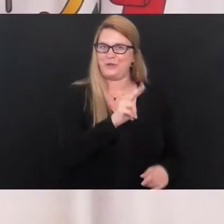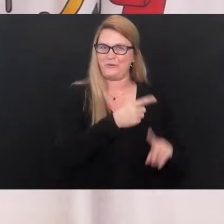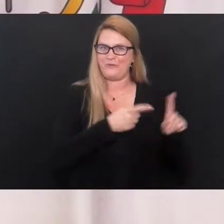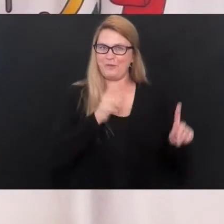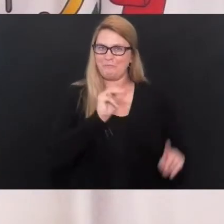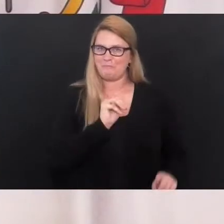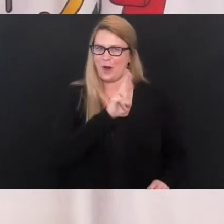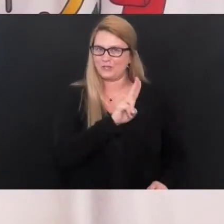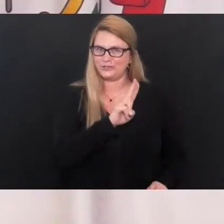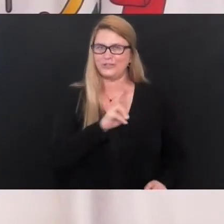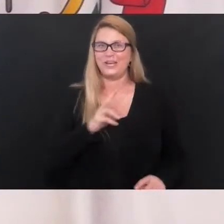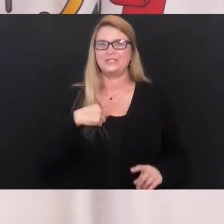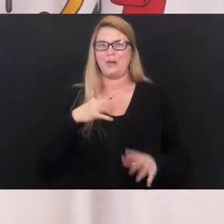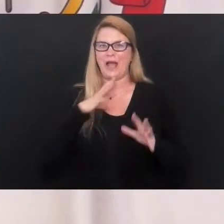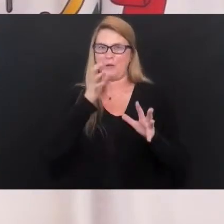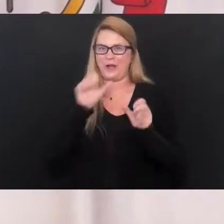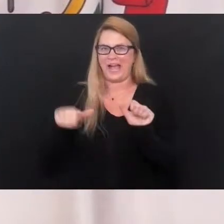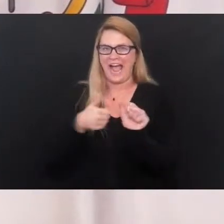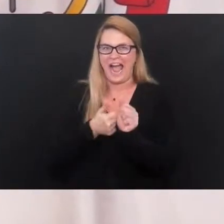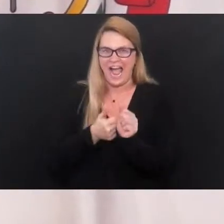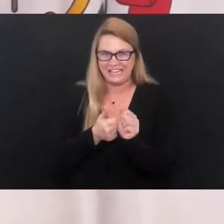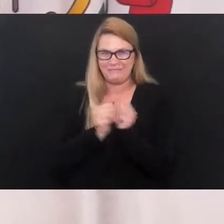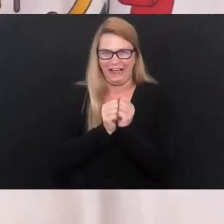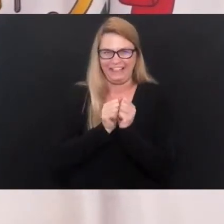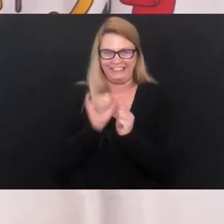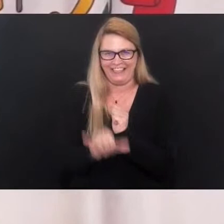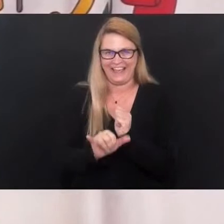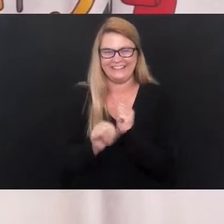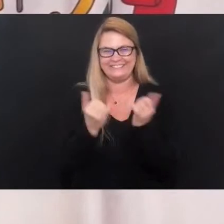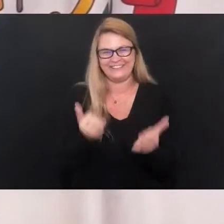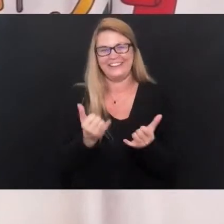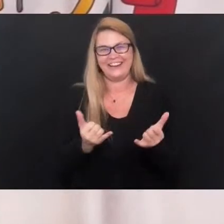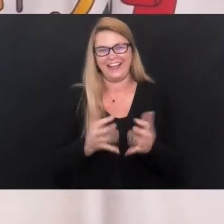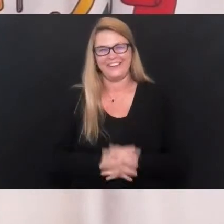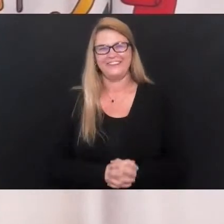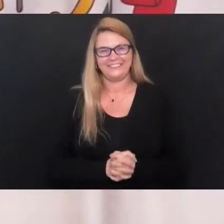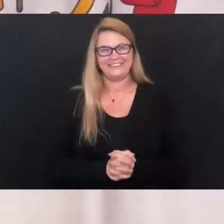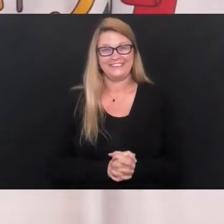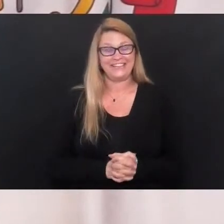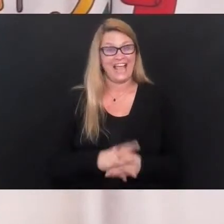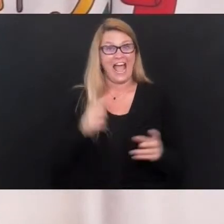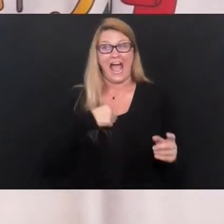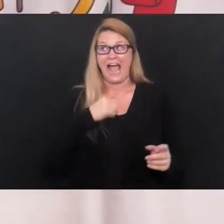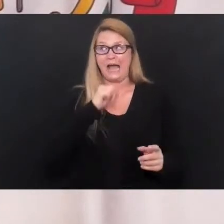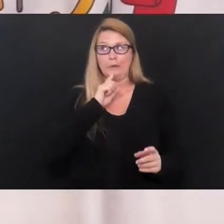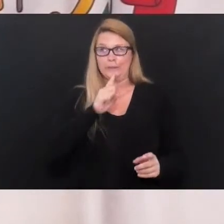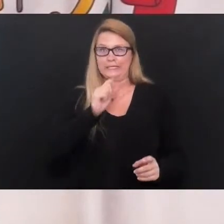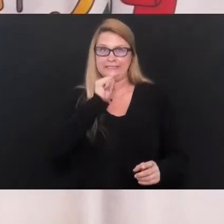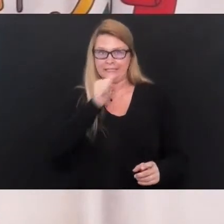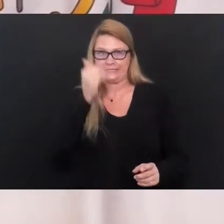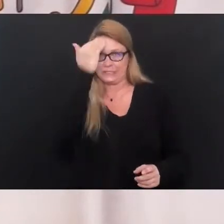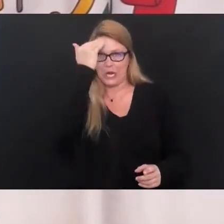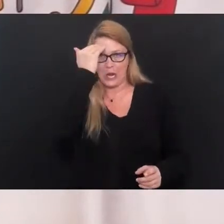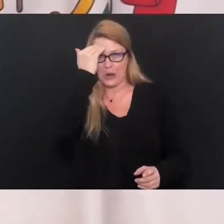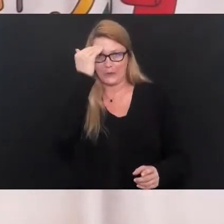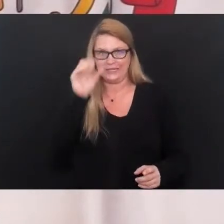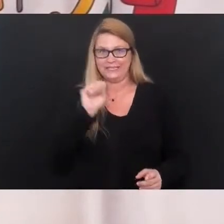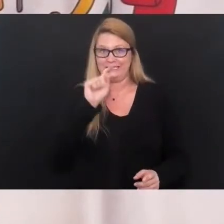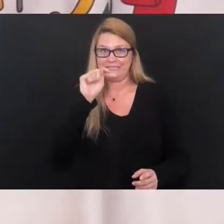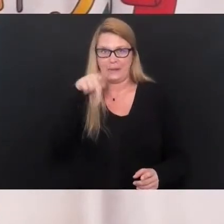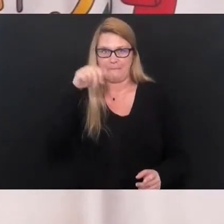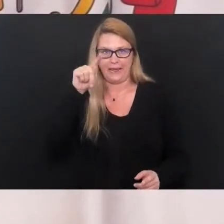I'll just hide behind that for right now. But again, I really just didn't even realize that it was St. Patrick's Day. It's